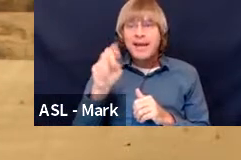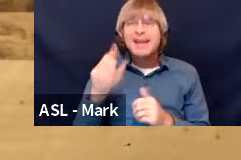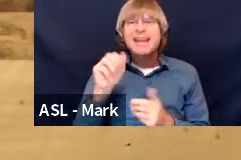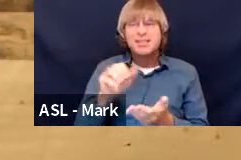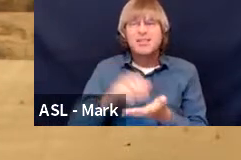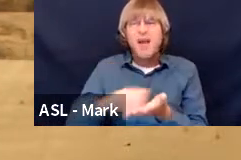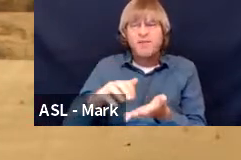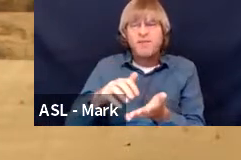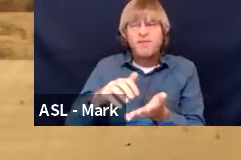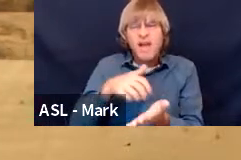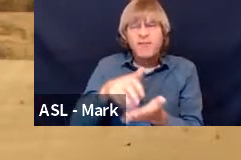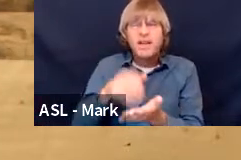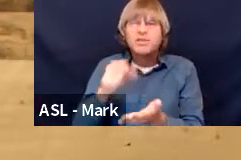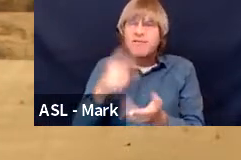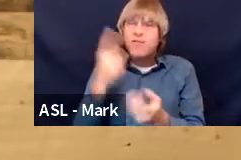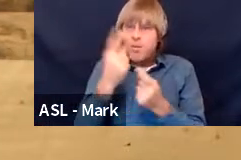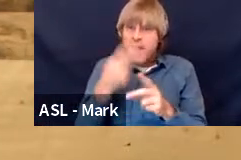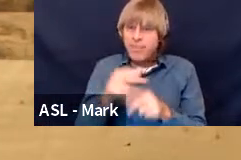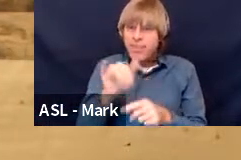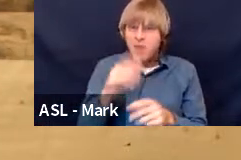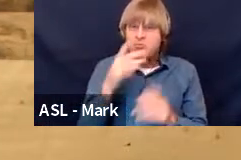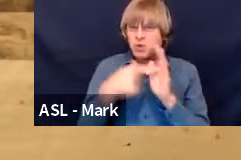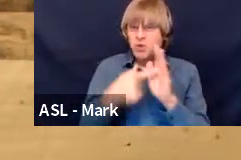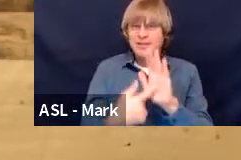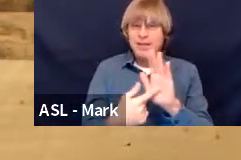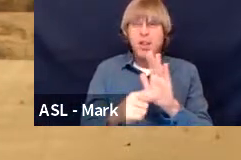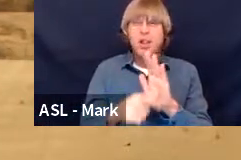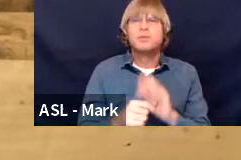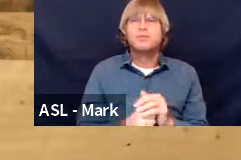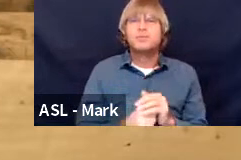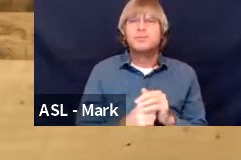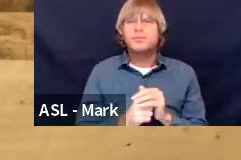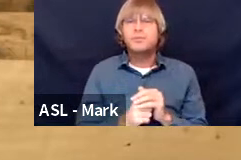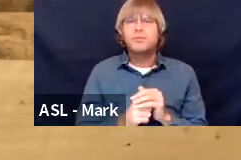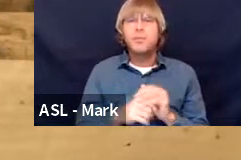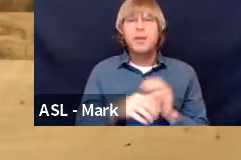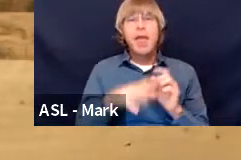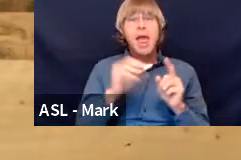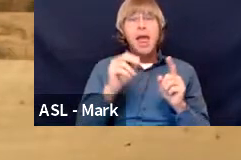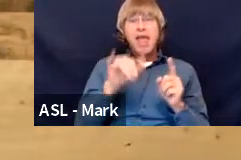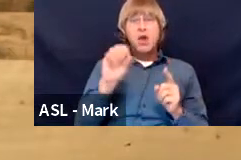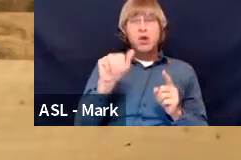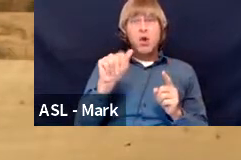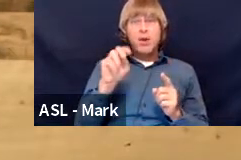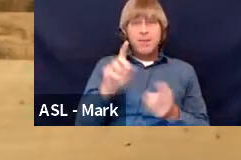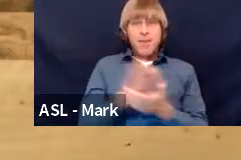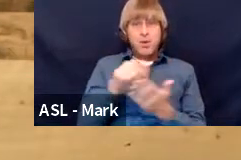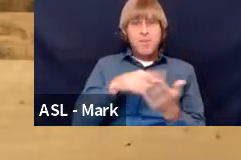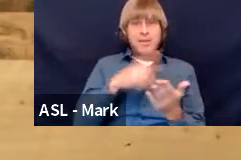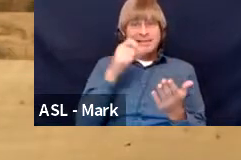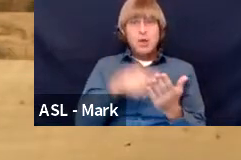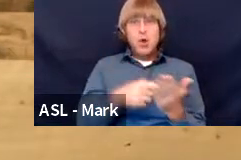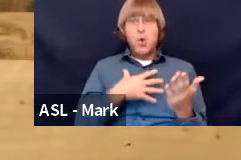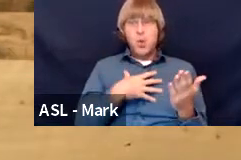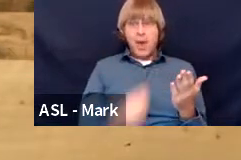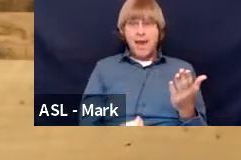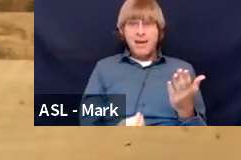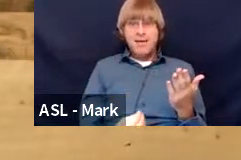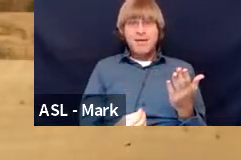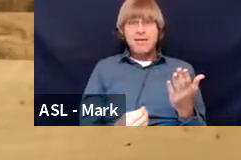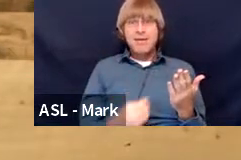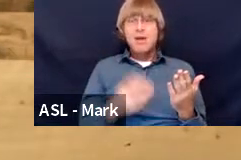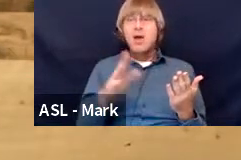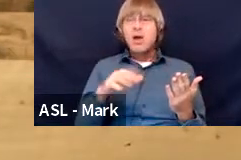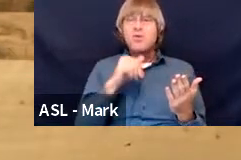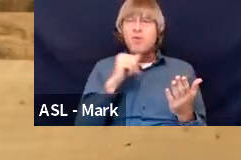scuffing, so it's something to be aware of, and I'll show you an example in a little bit. And the thing with coated paper, because they're white, do